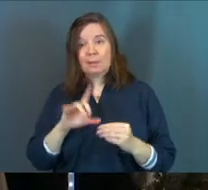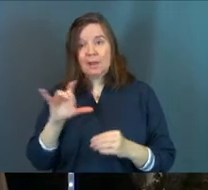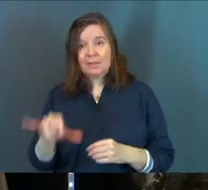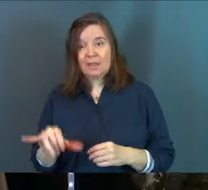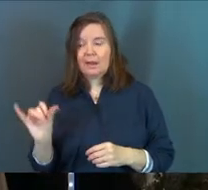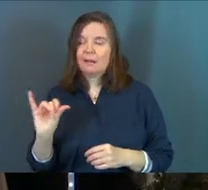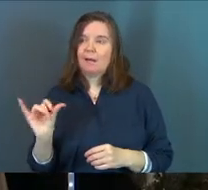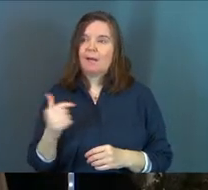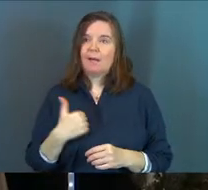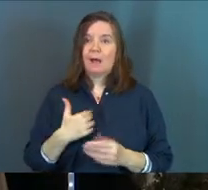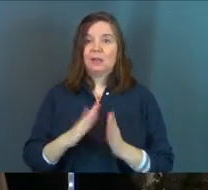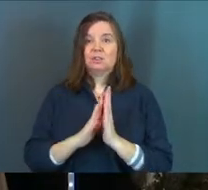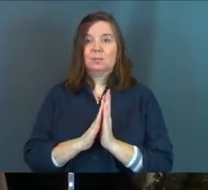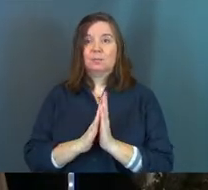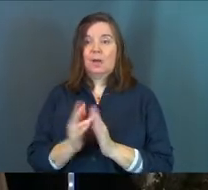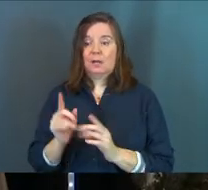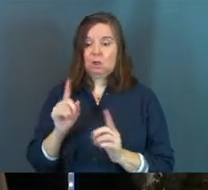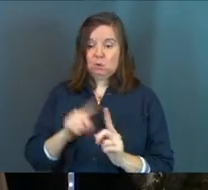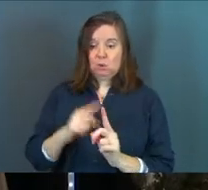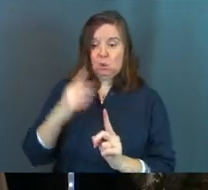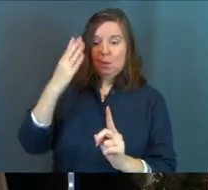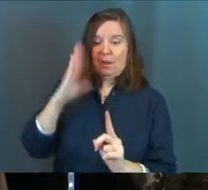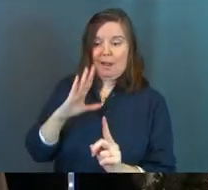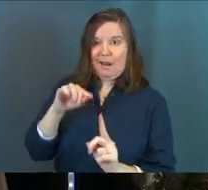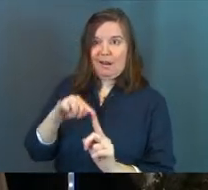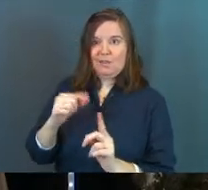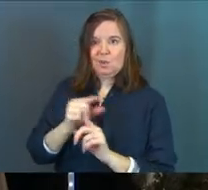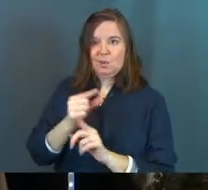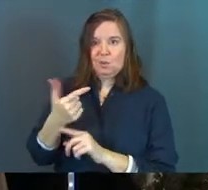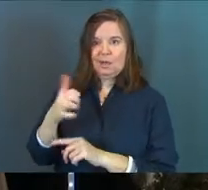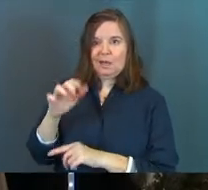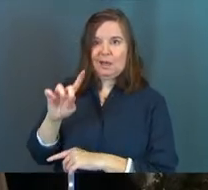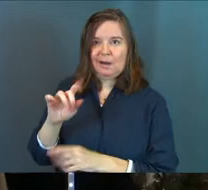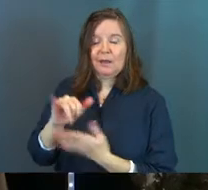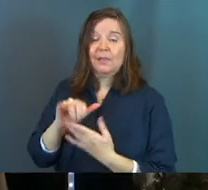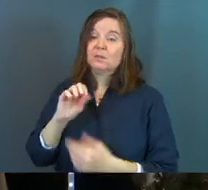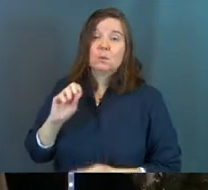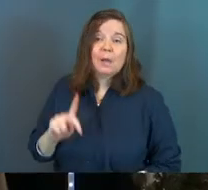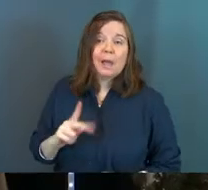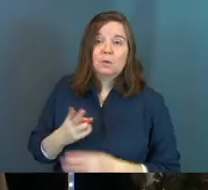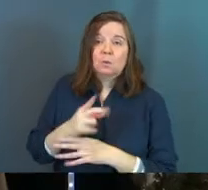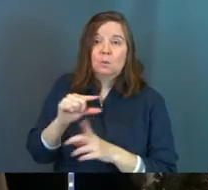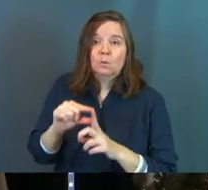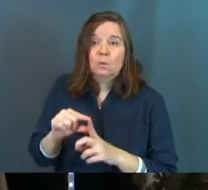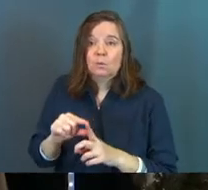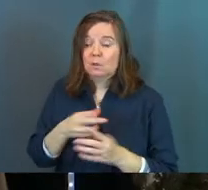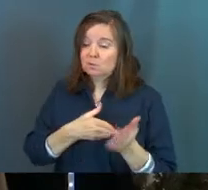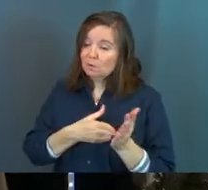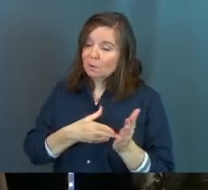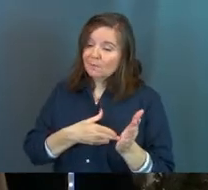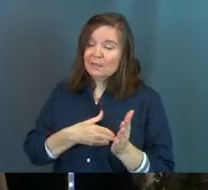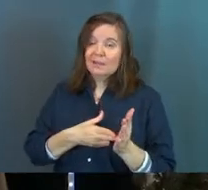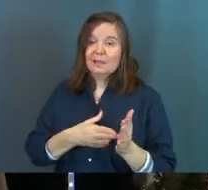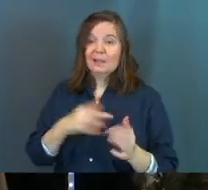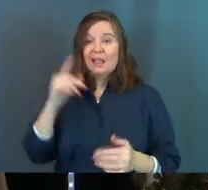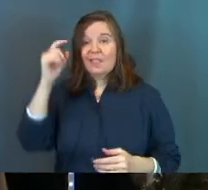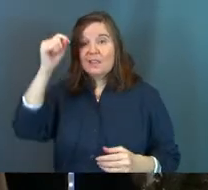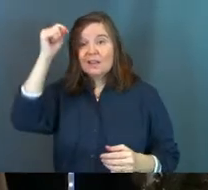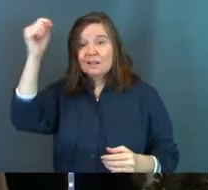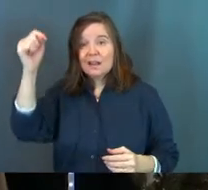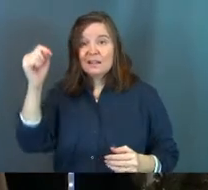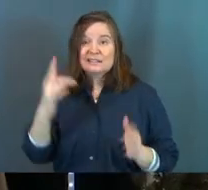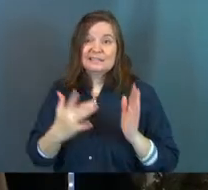that. Like, I just prayed to God, and they'll use the singular, and that's okay. Truthfully,